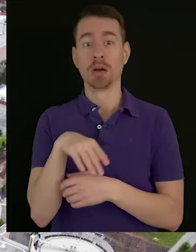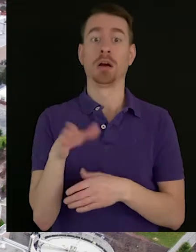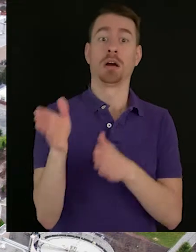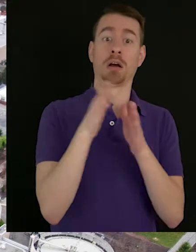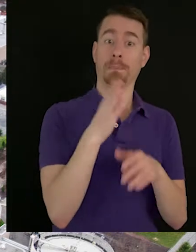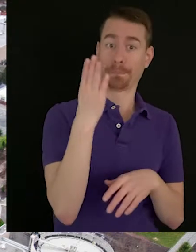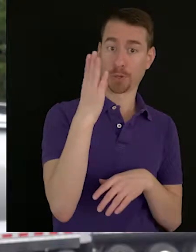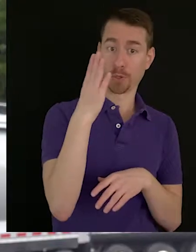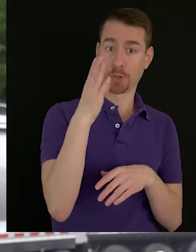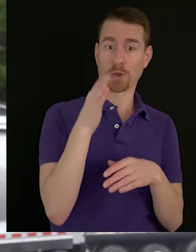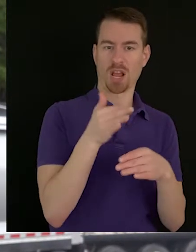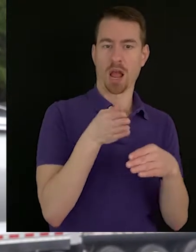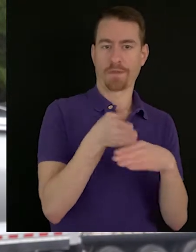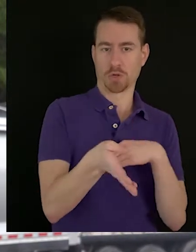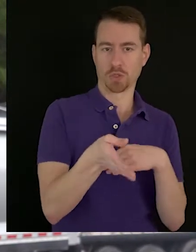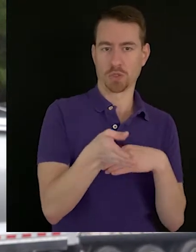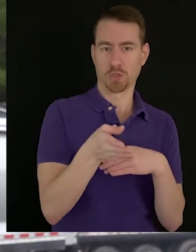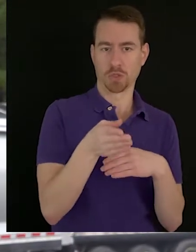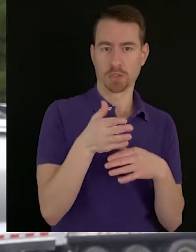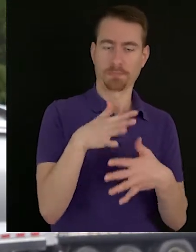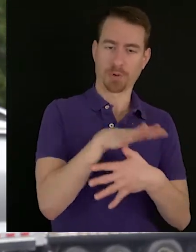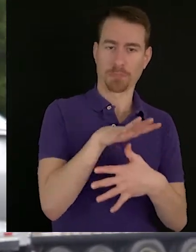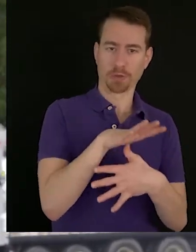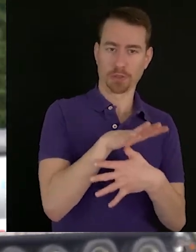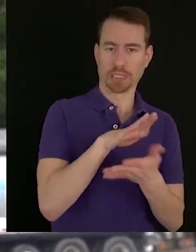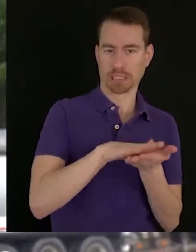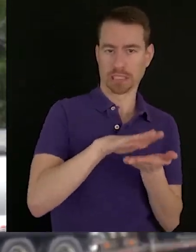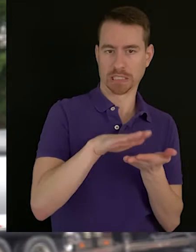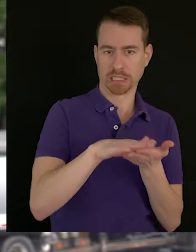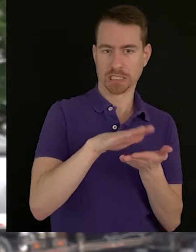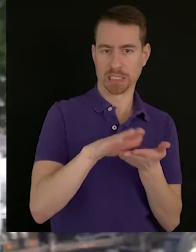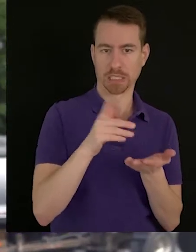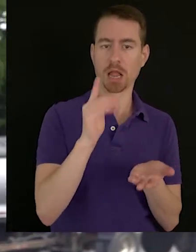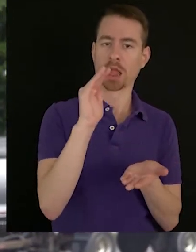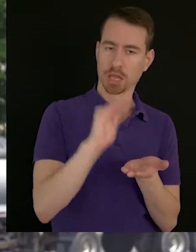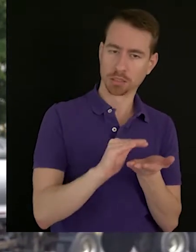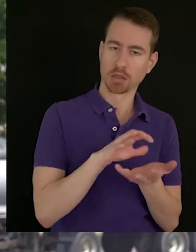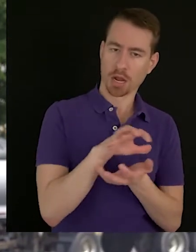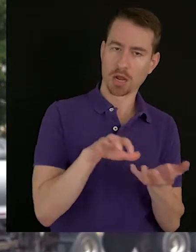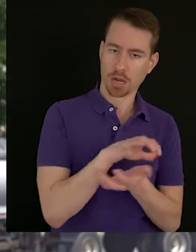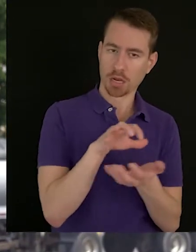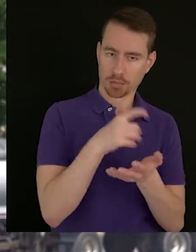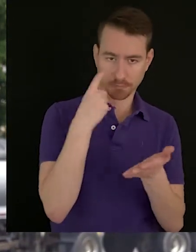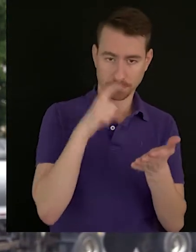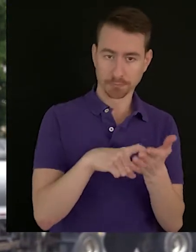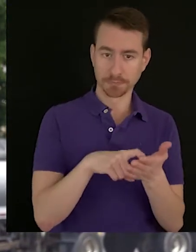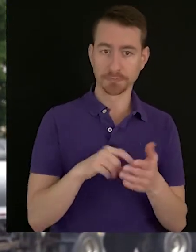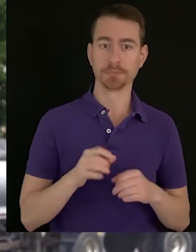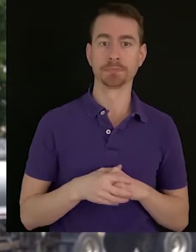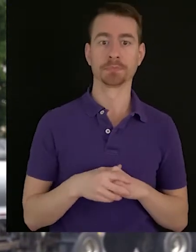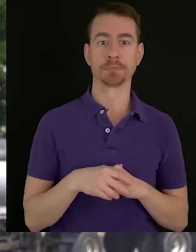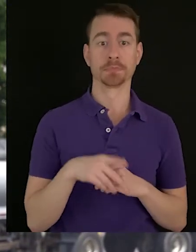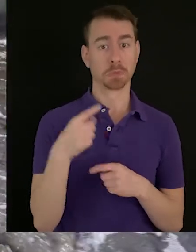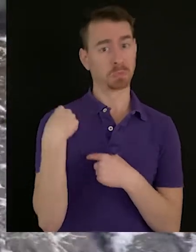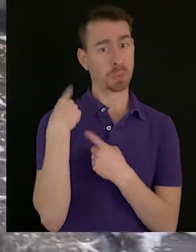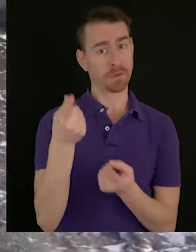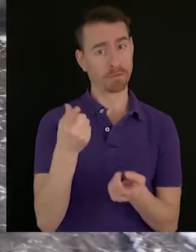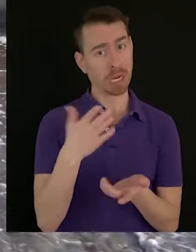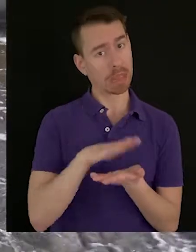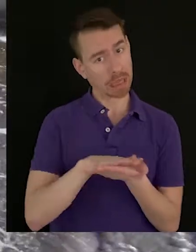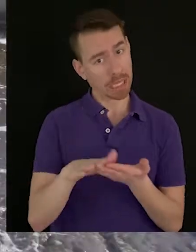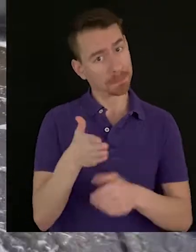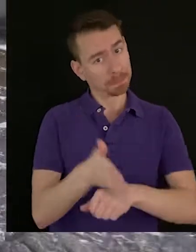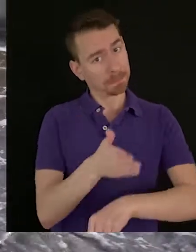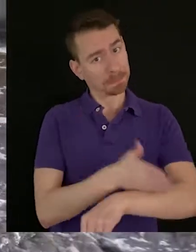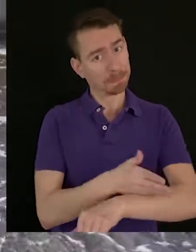it. Unfortunately, you'll have to wait for the answer, but towards the end of the video, we will talk about where both the grease and the poop and